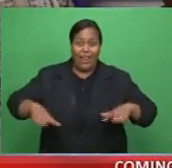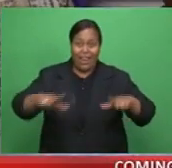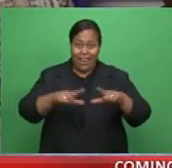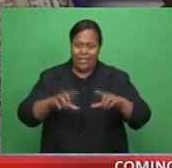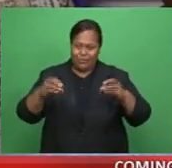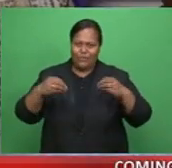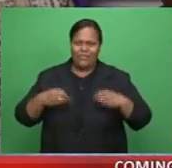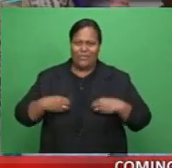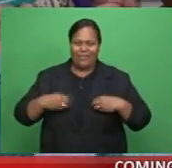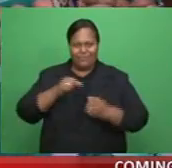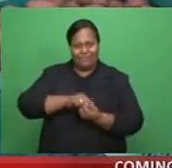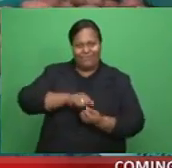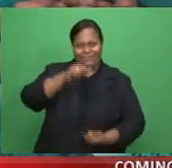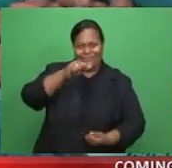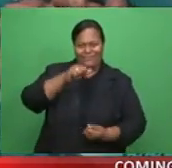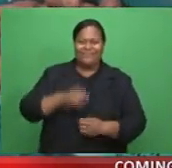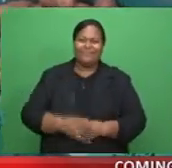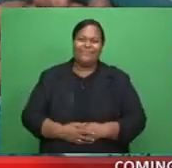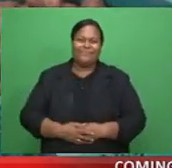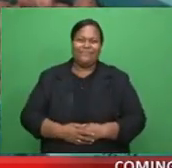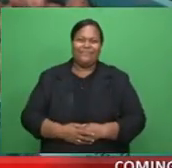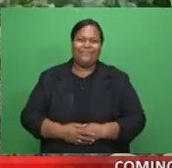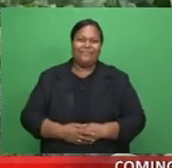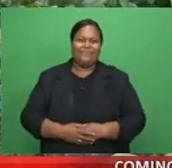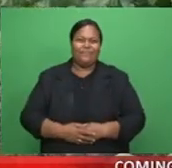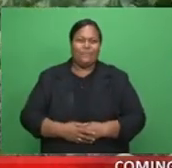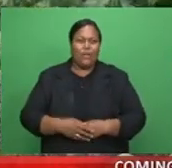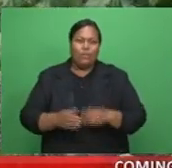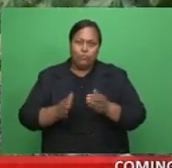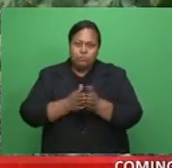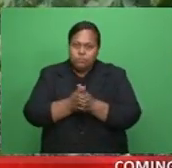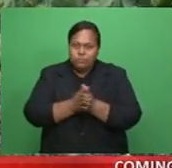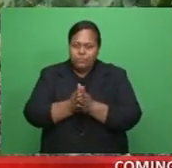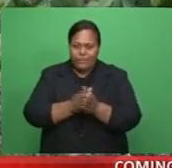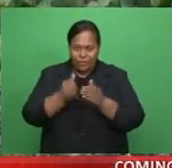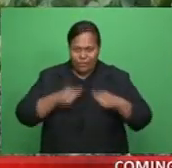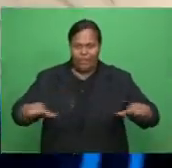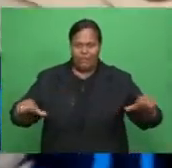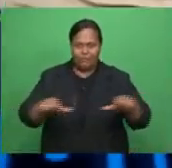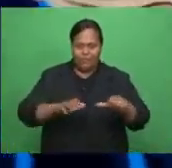freehold titles and growing interest in agriculture sector.